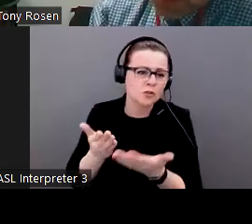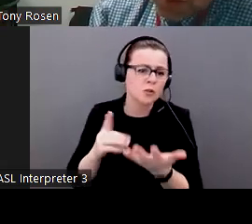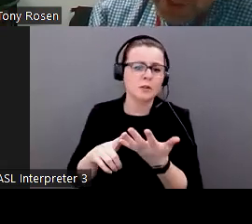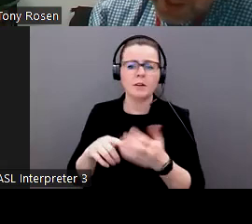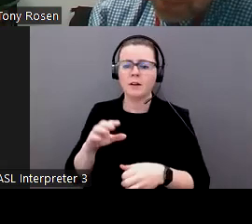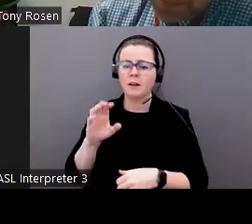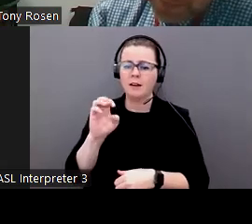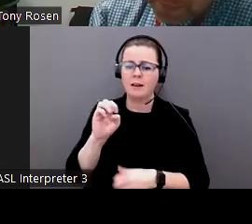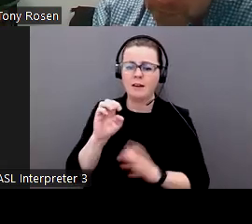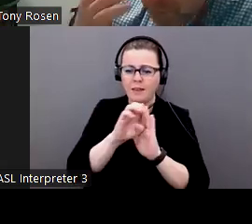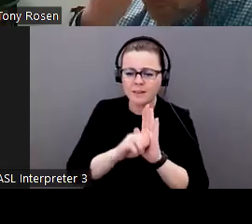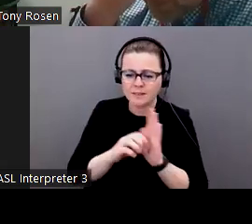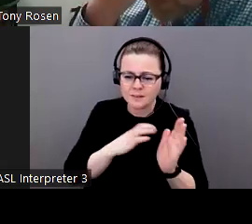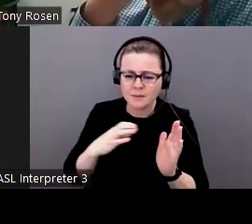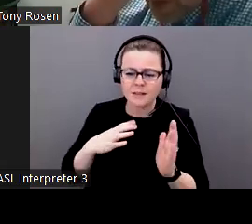and security.